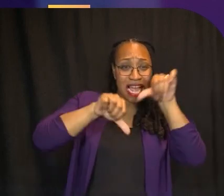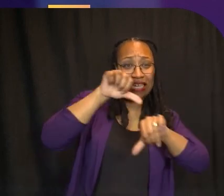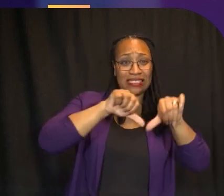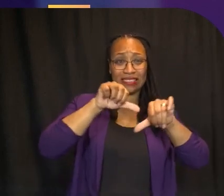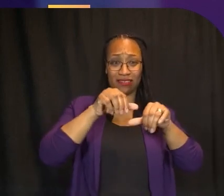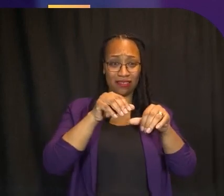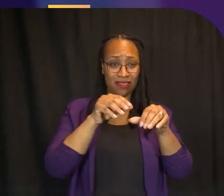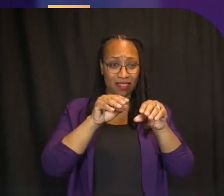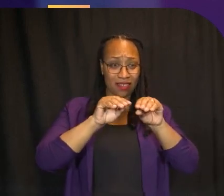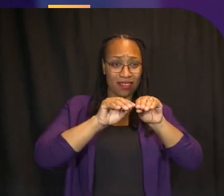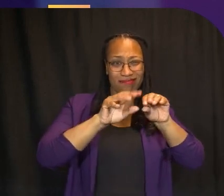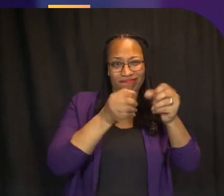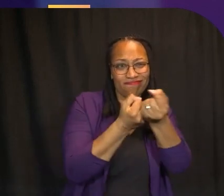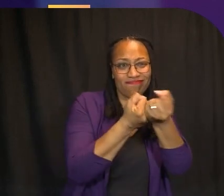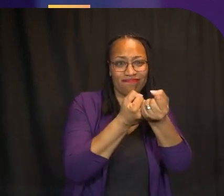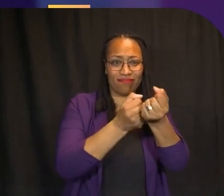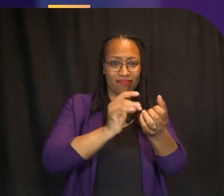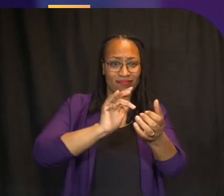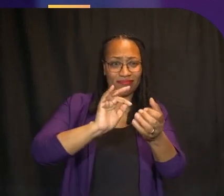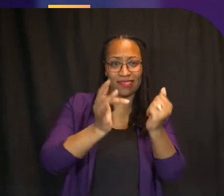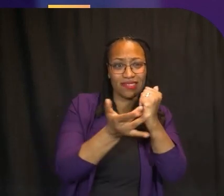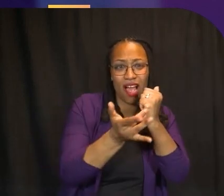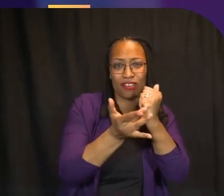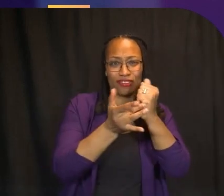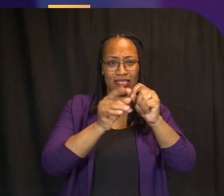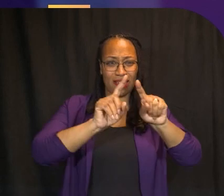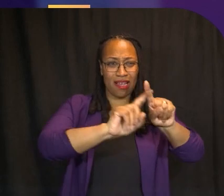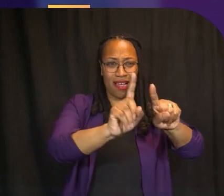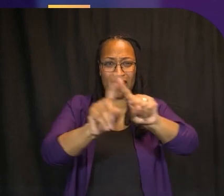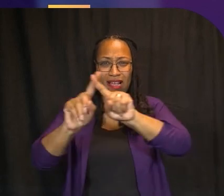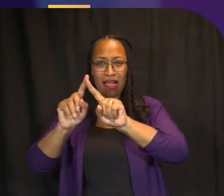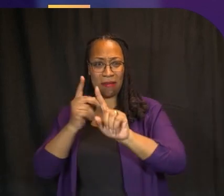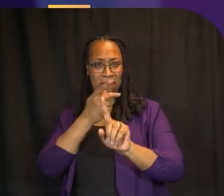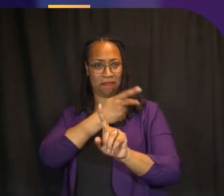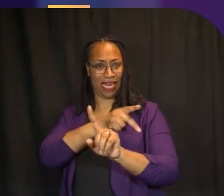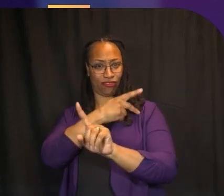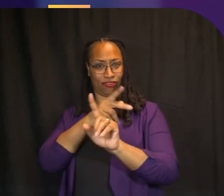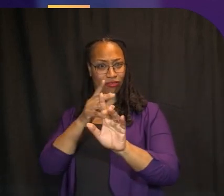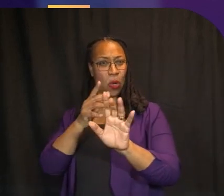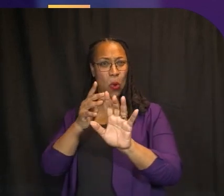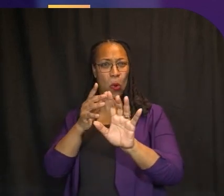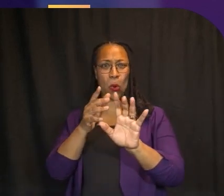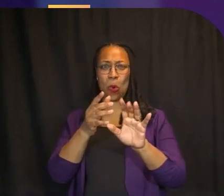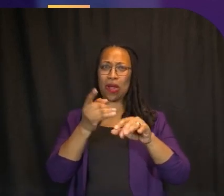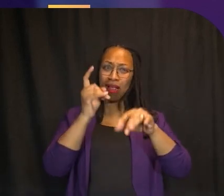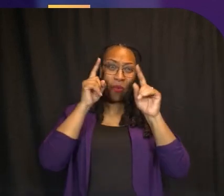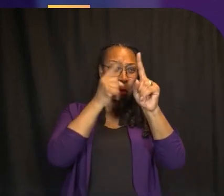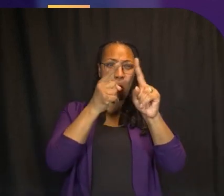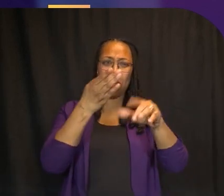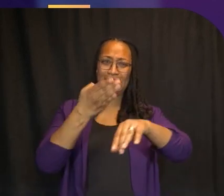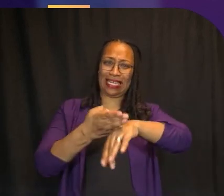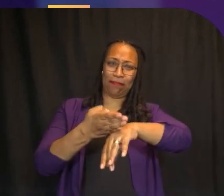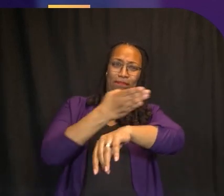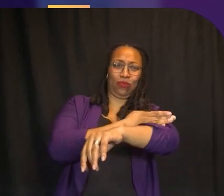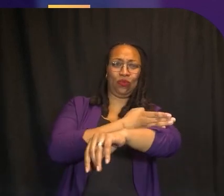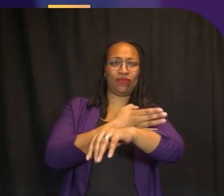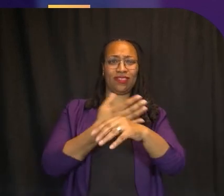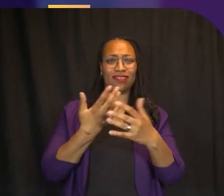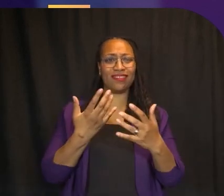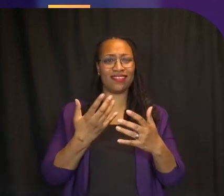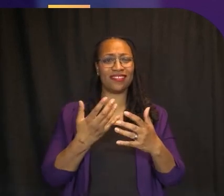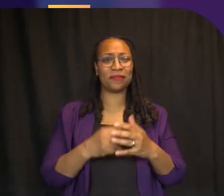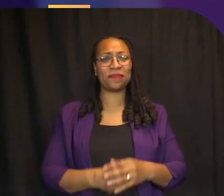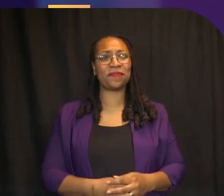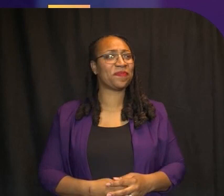of advancing science and medicine for all. And finally, Better World. This pillar of our DEI strategy is built on our